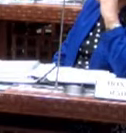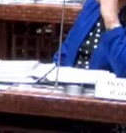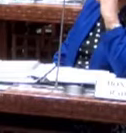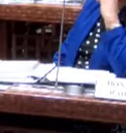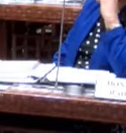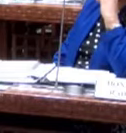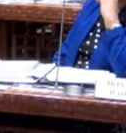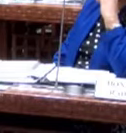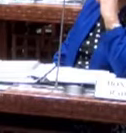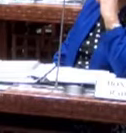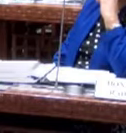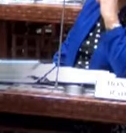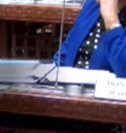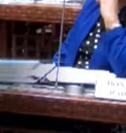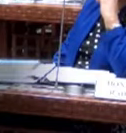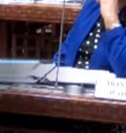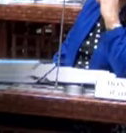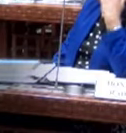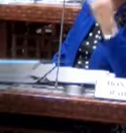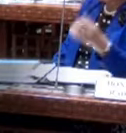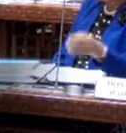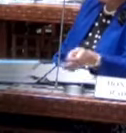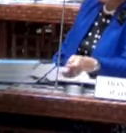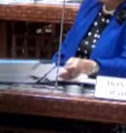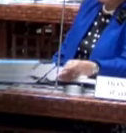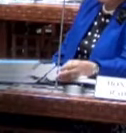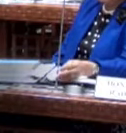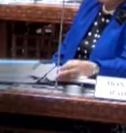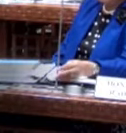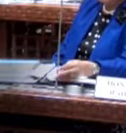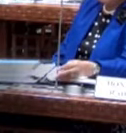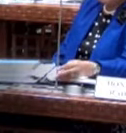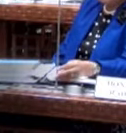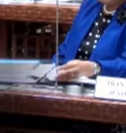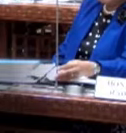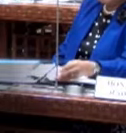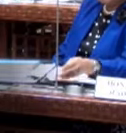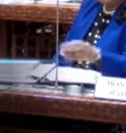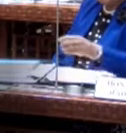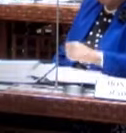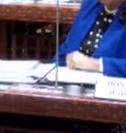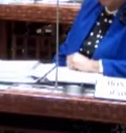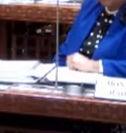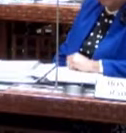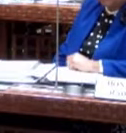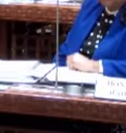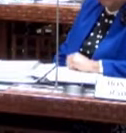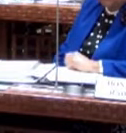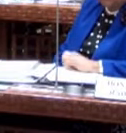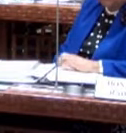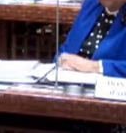he scopes the Singatoka River, did he know the results that would be, that